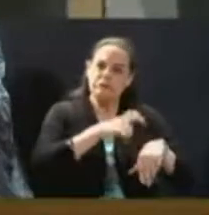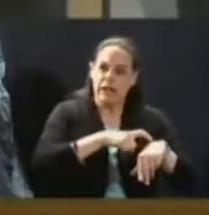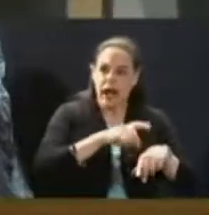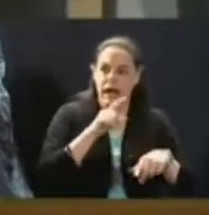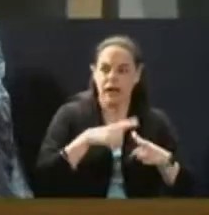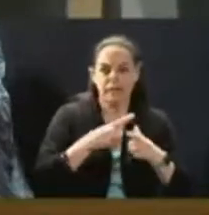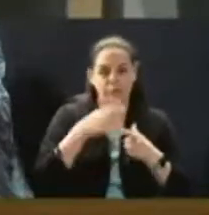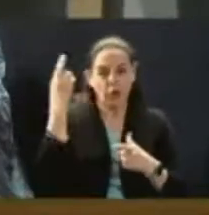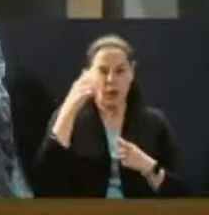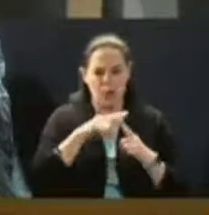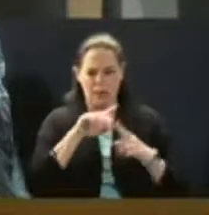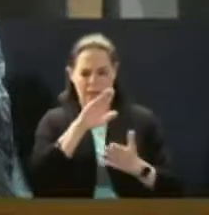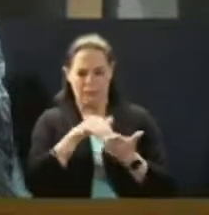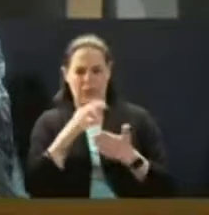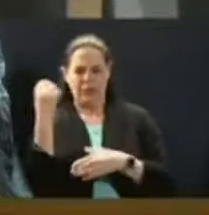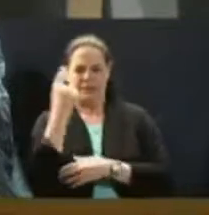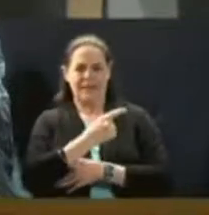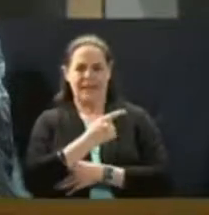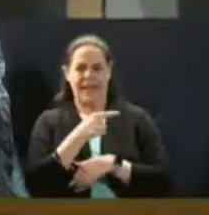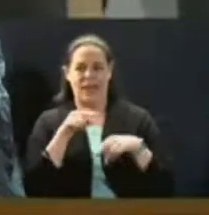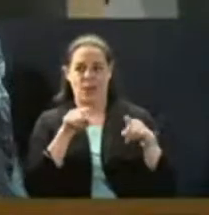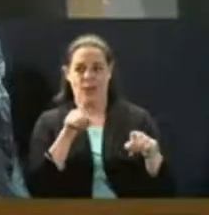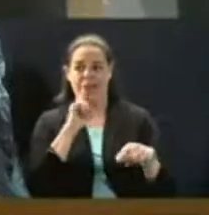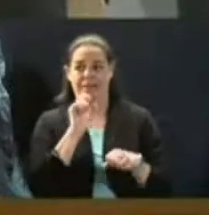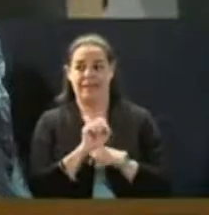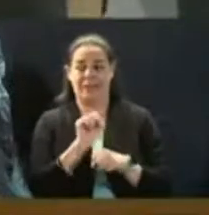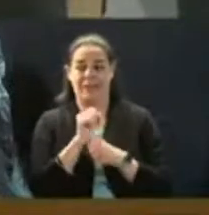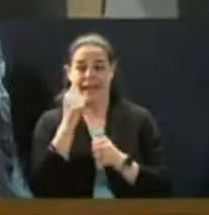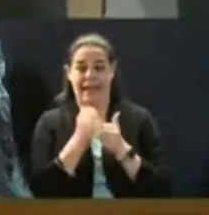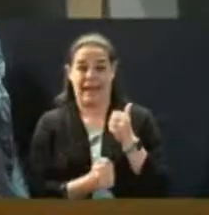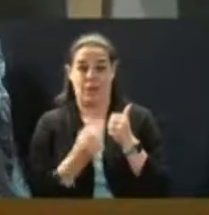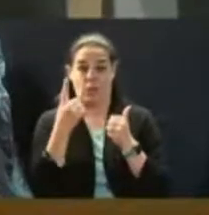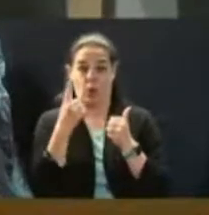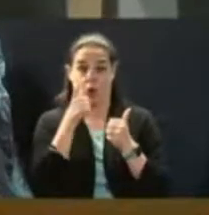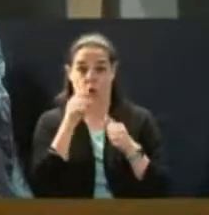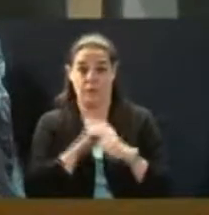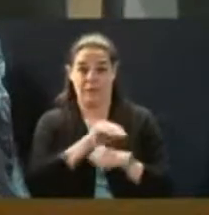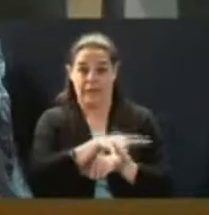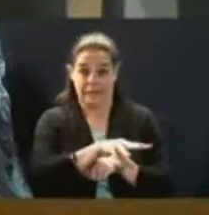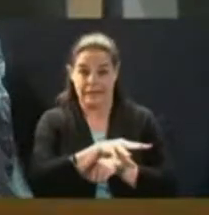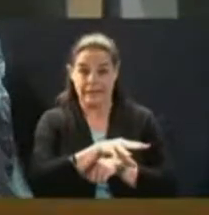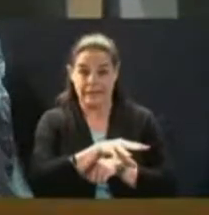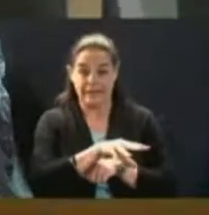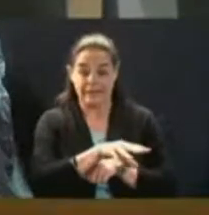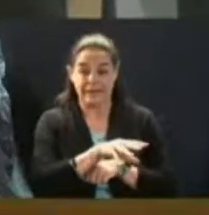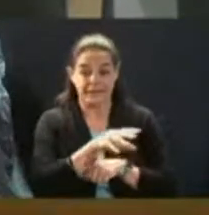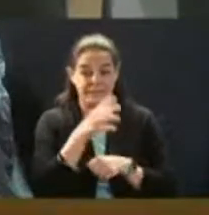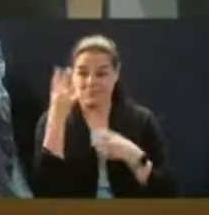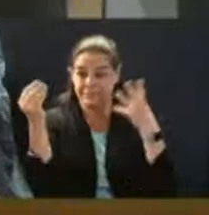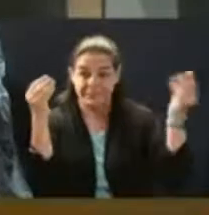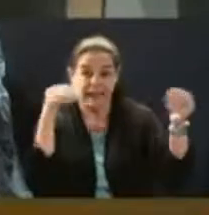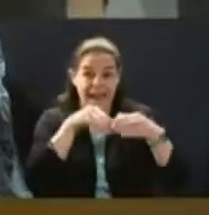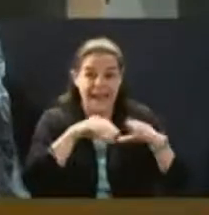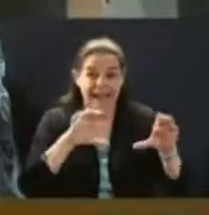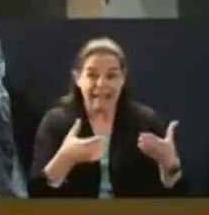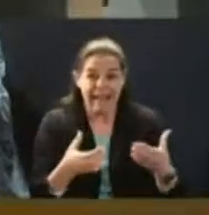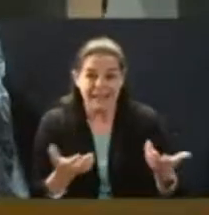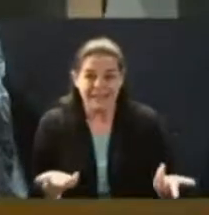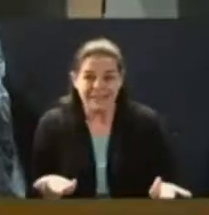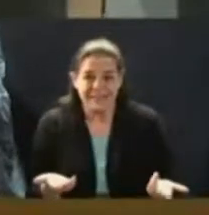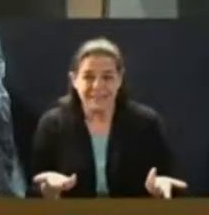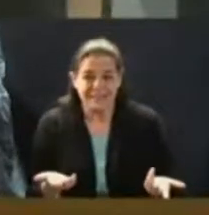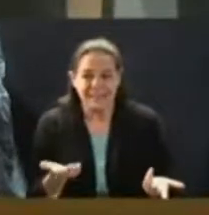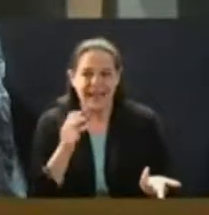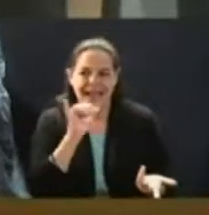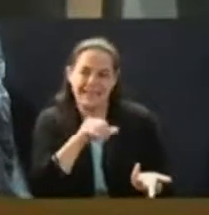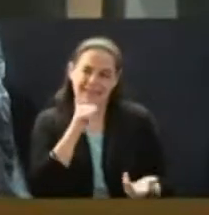in the middle of the day, while literally everyone impacted is in class,